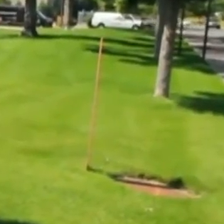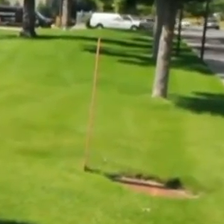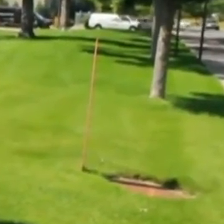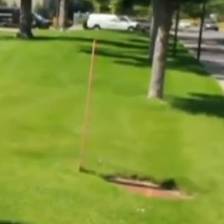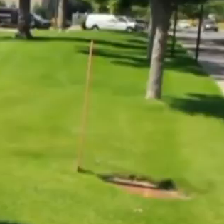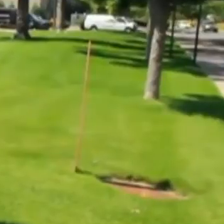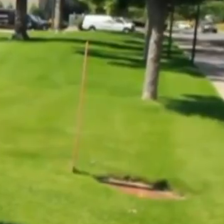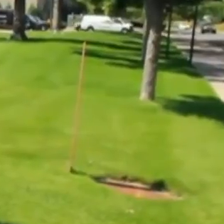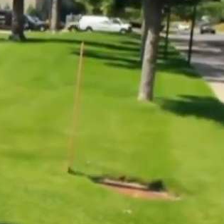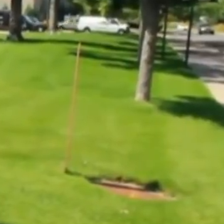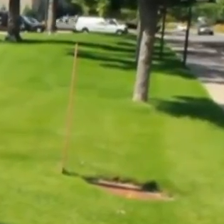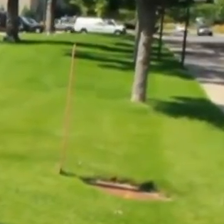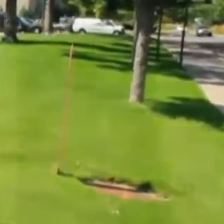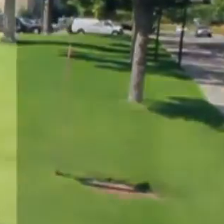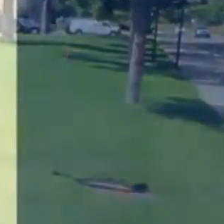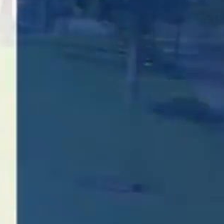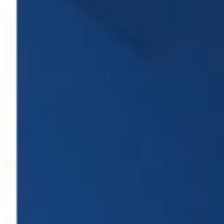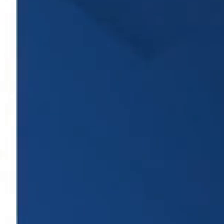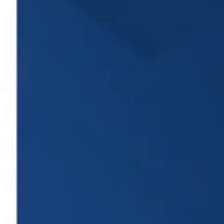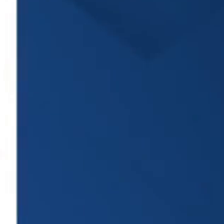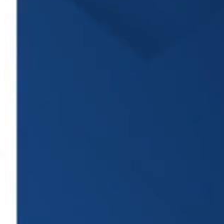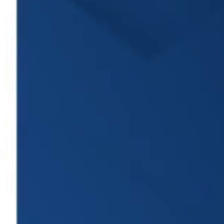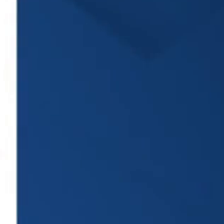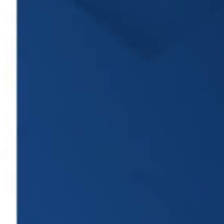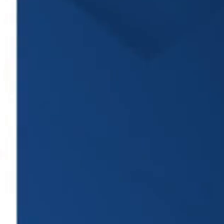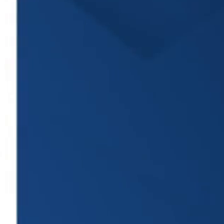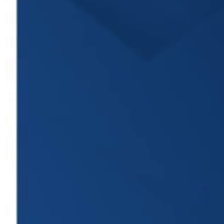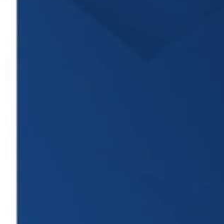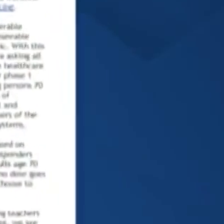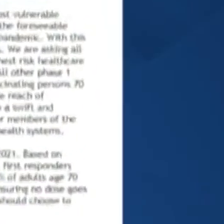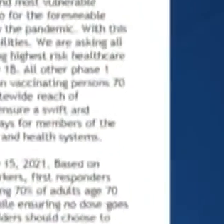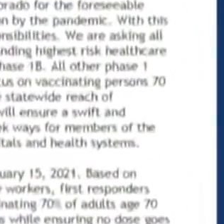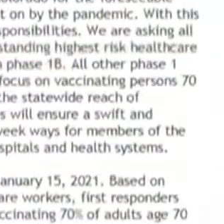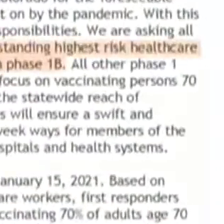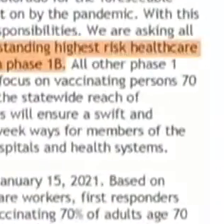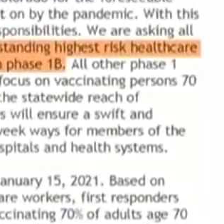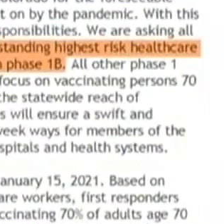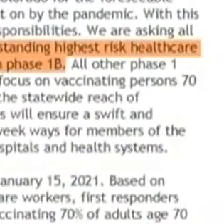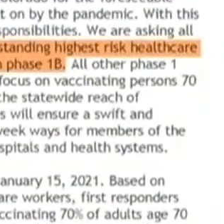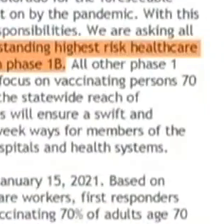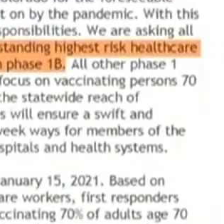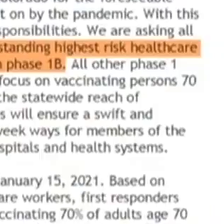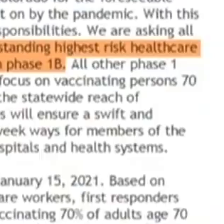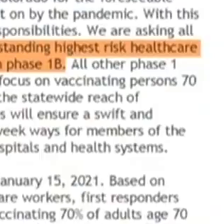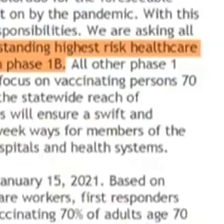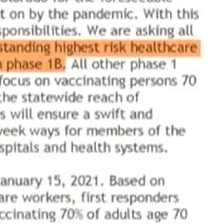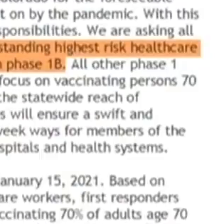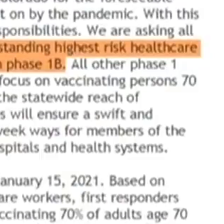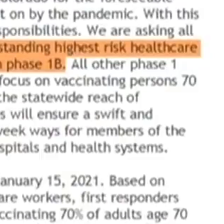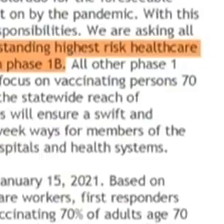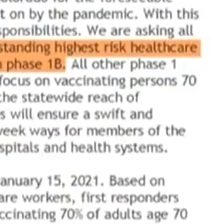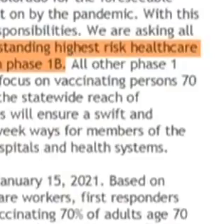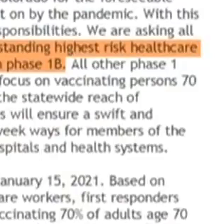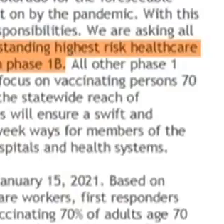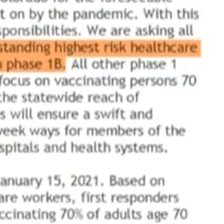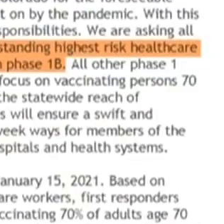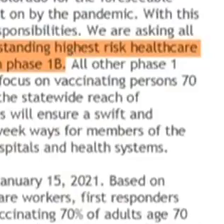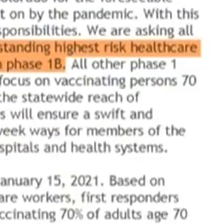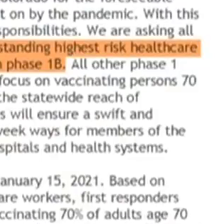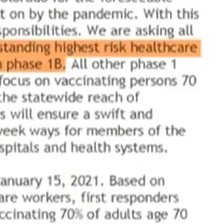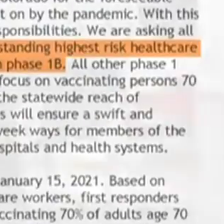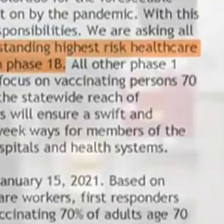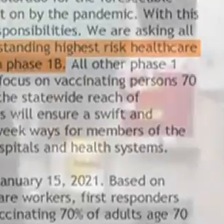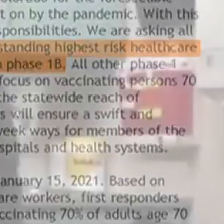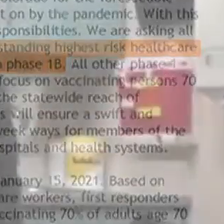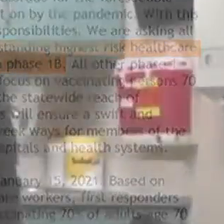Department of Public Health and Environment decided to send a letter to local health officials clarifying they should prioritize high and moderate risk healthcare workers and adults